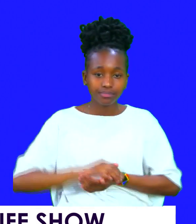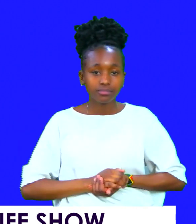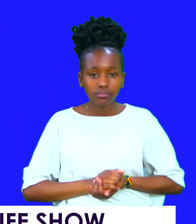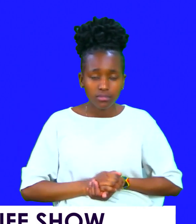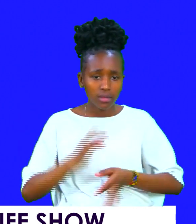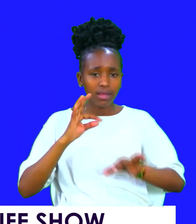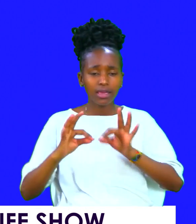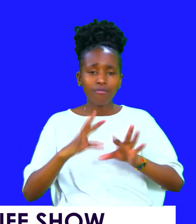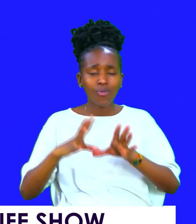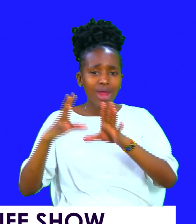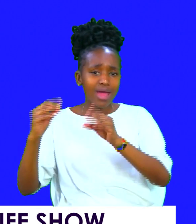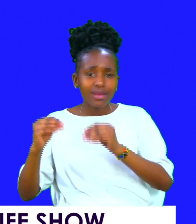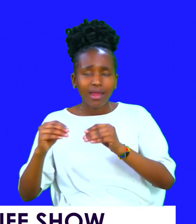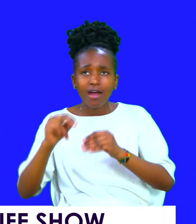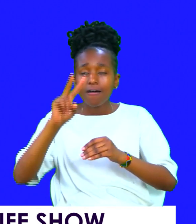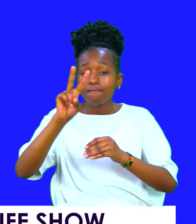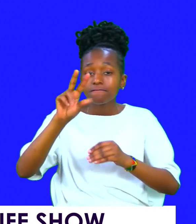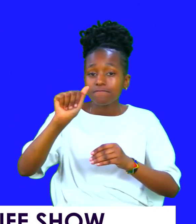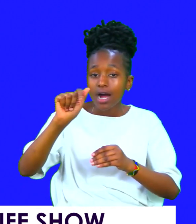If you go to the Vatican